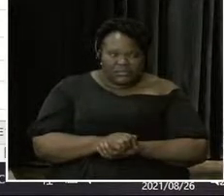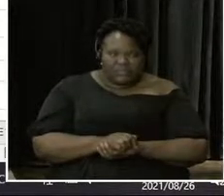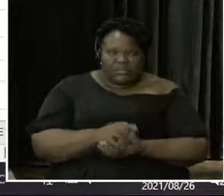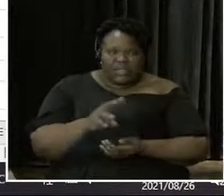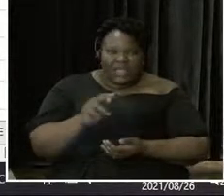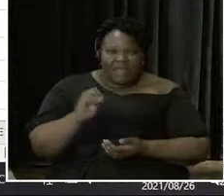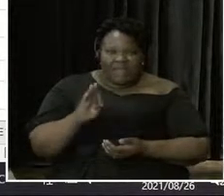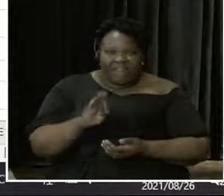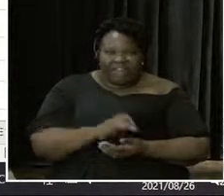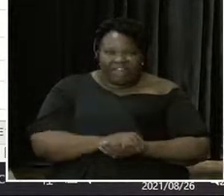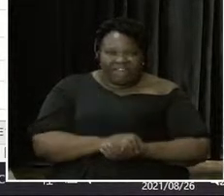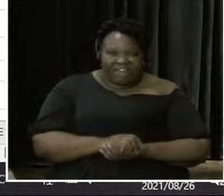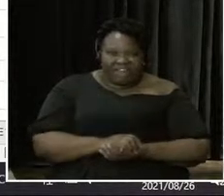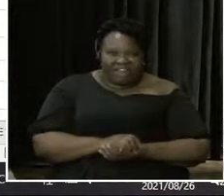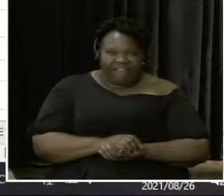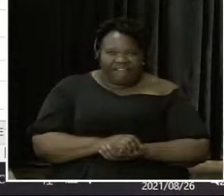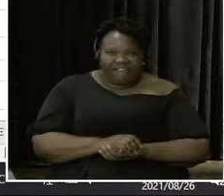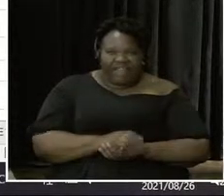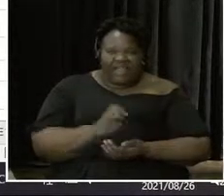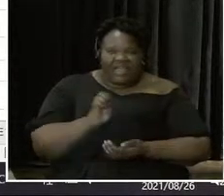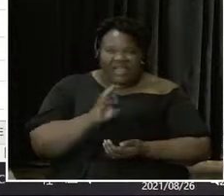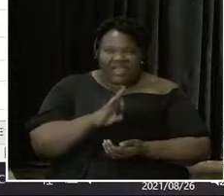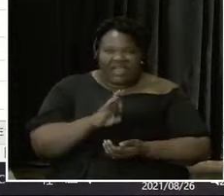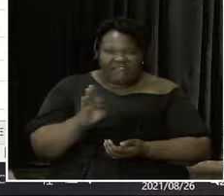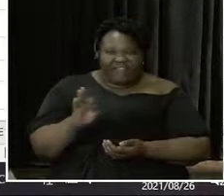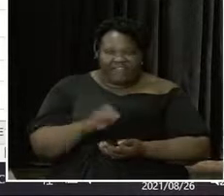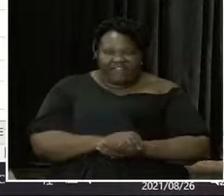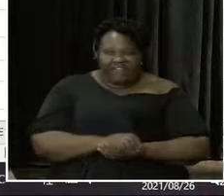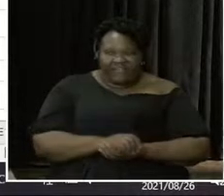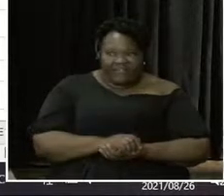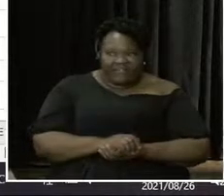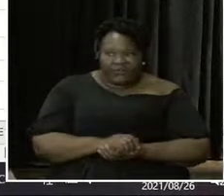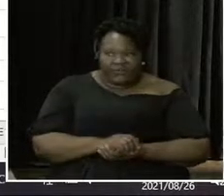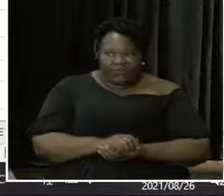MF? EFF. DLC supports, Madam Speaker.